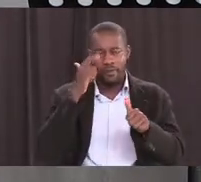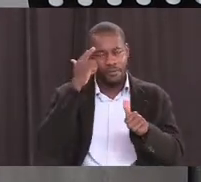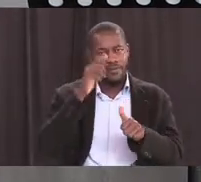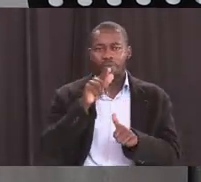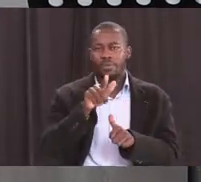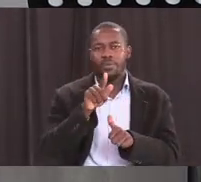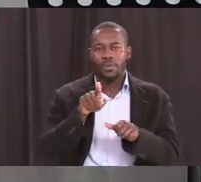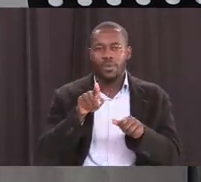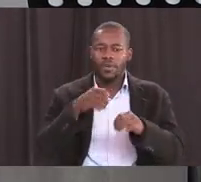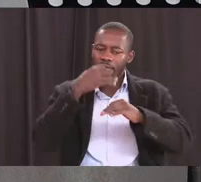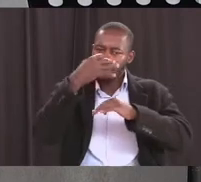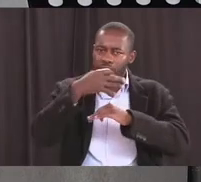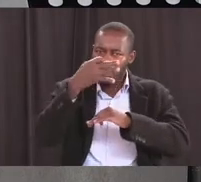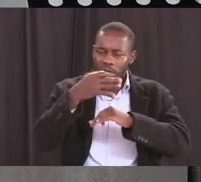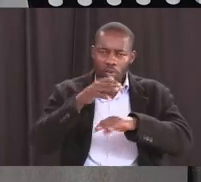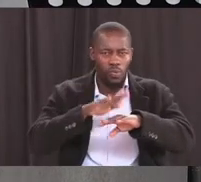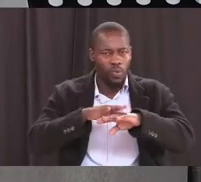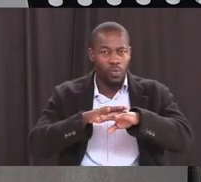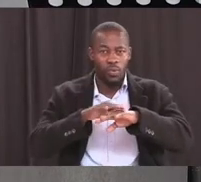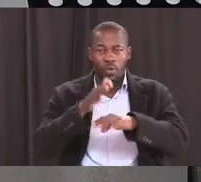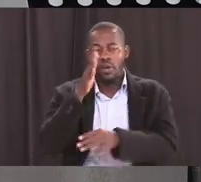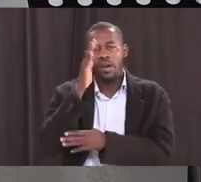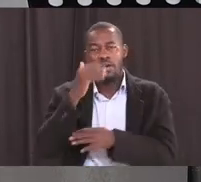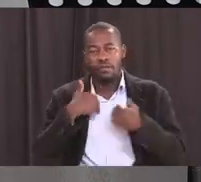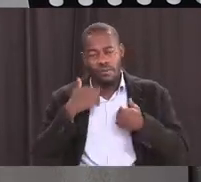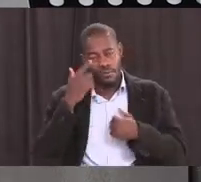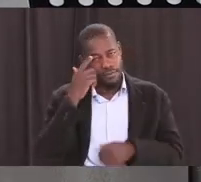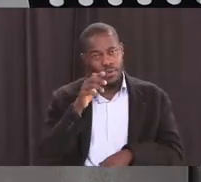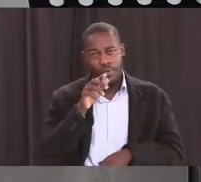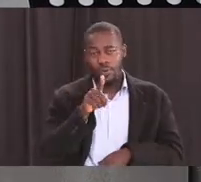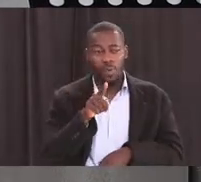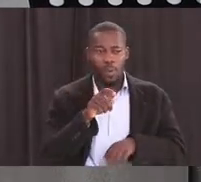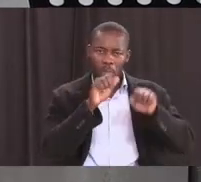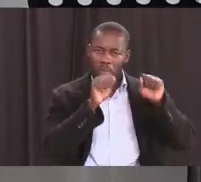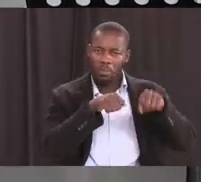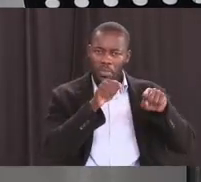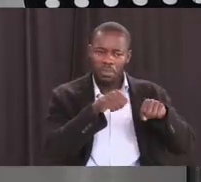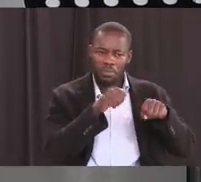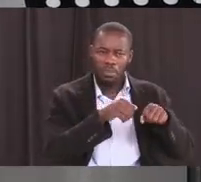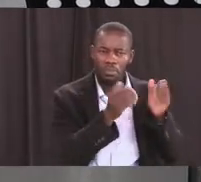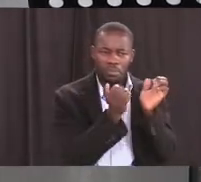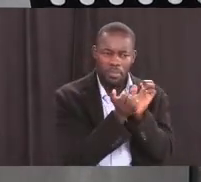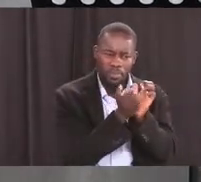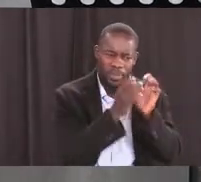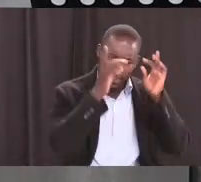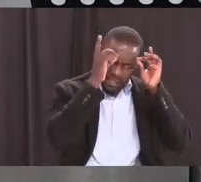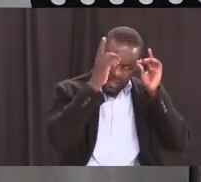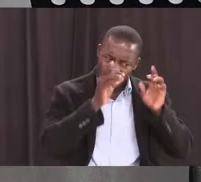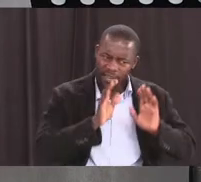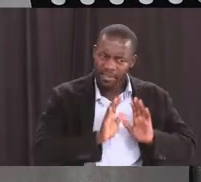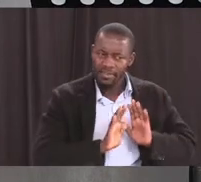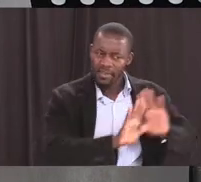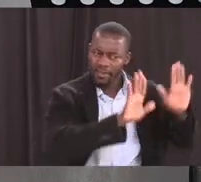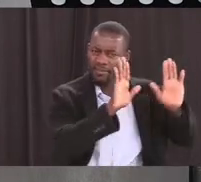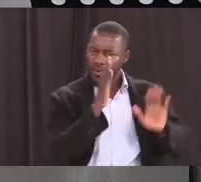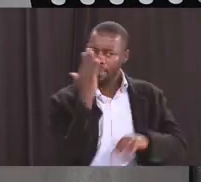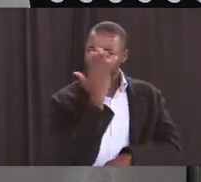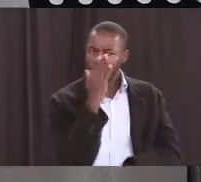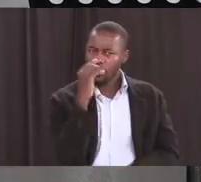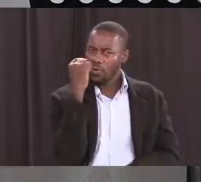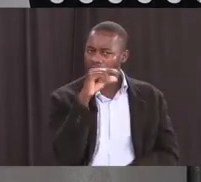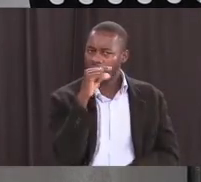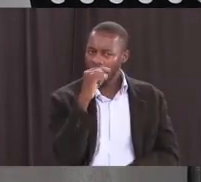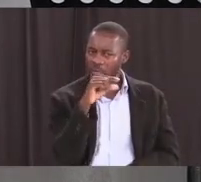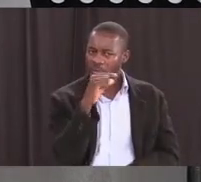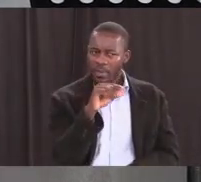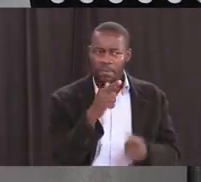anyways. Paul could have just stopped altogether, not moving one more meter, demanding direction